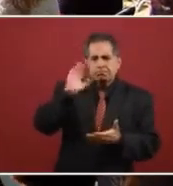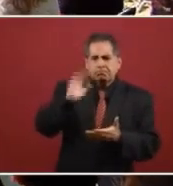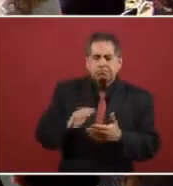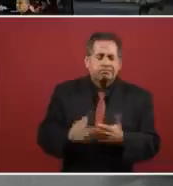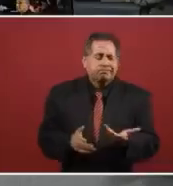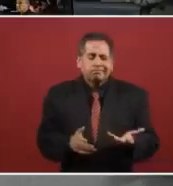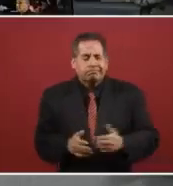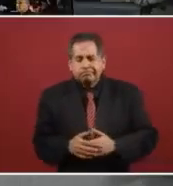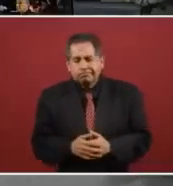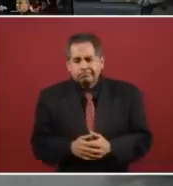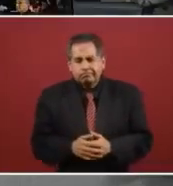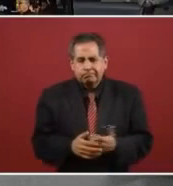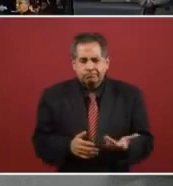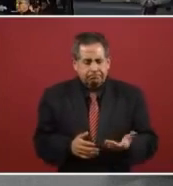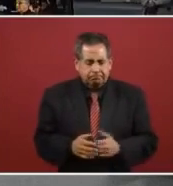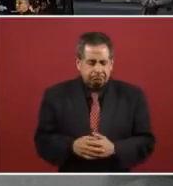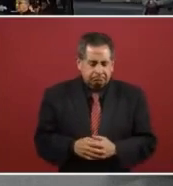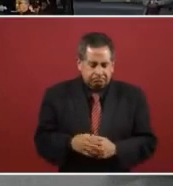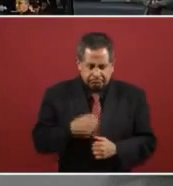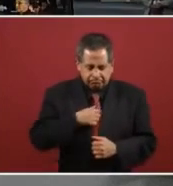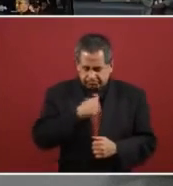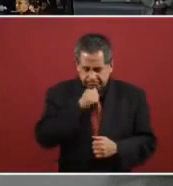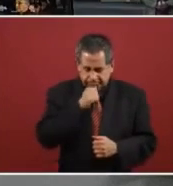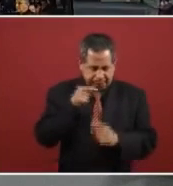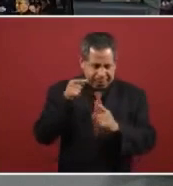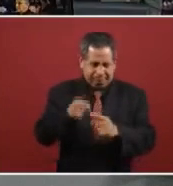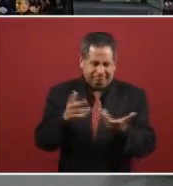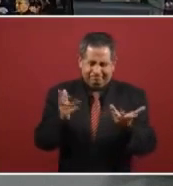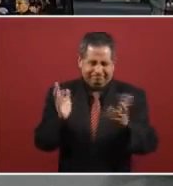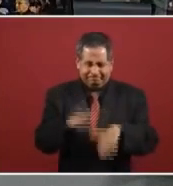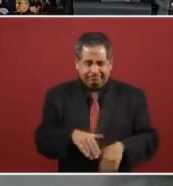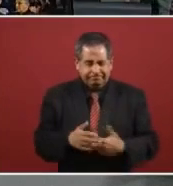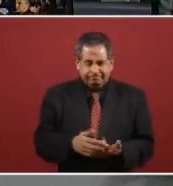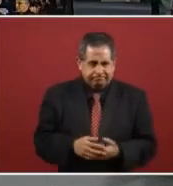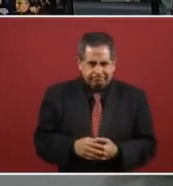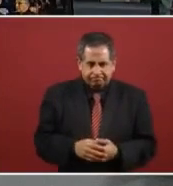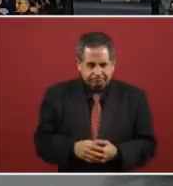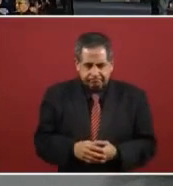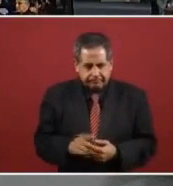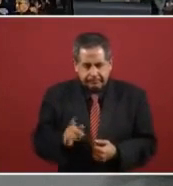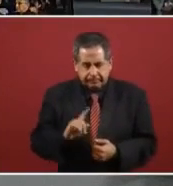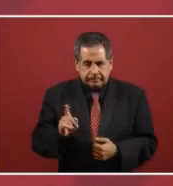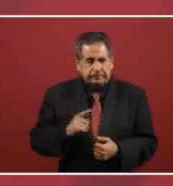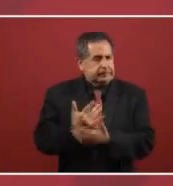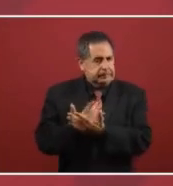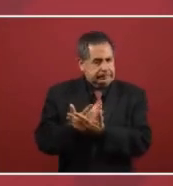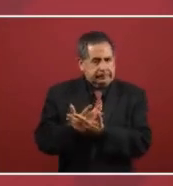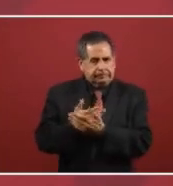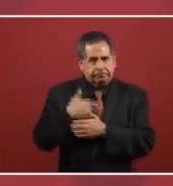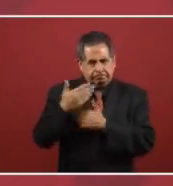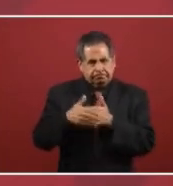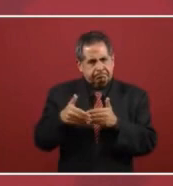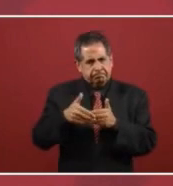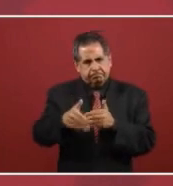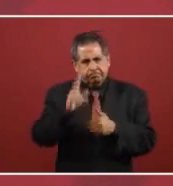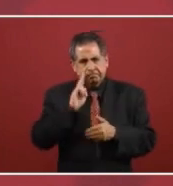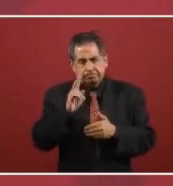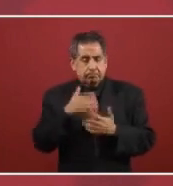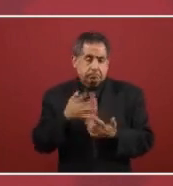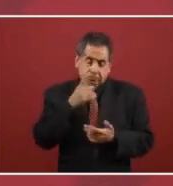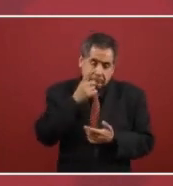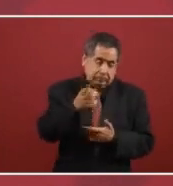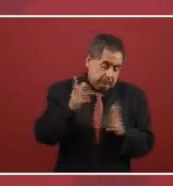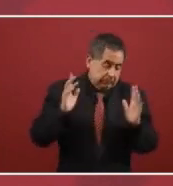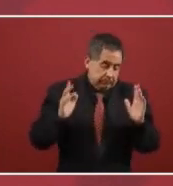What about a reduction in? No, there is no number. We're going to work. We're